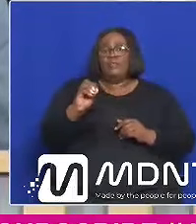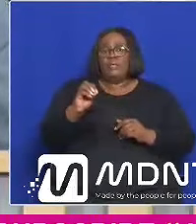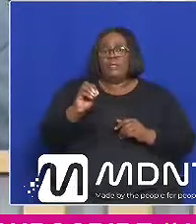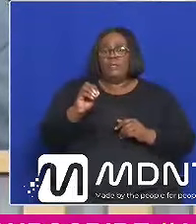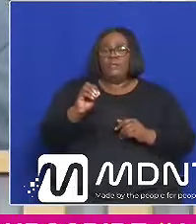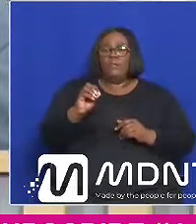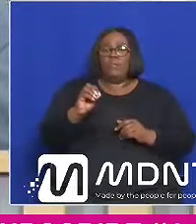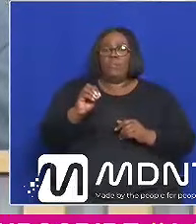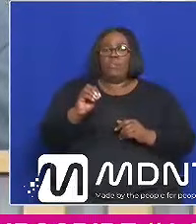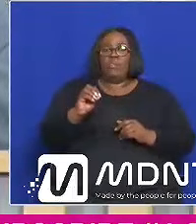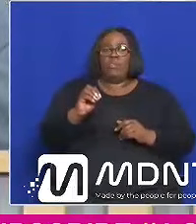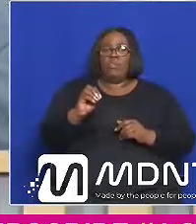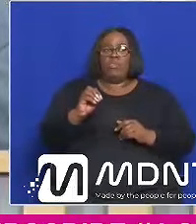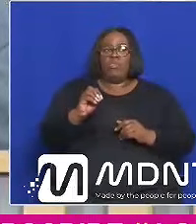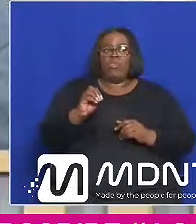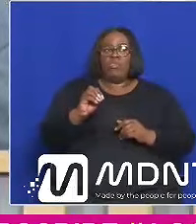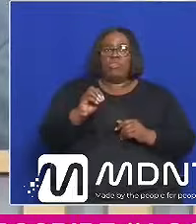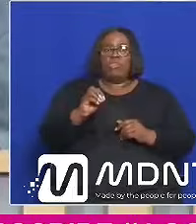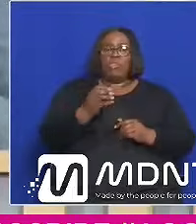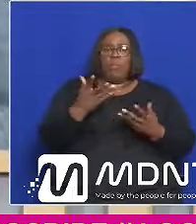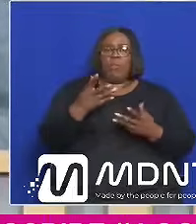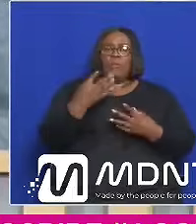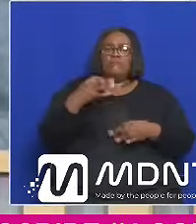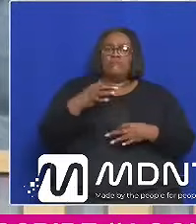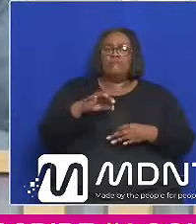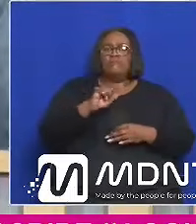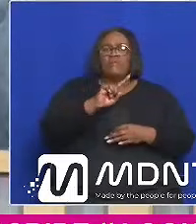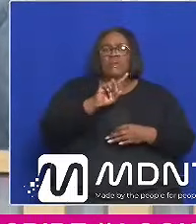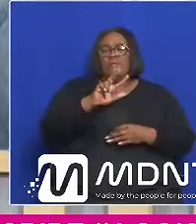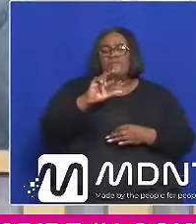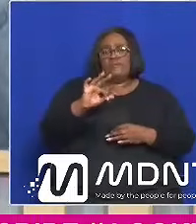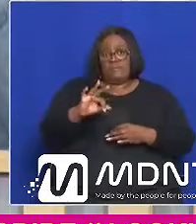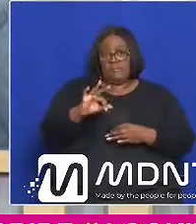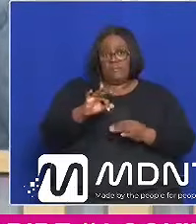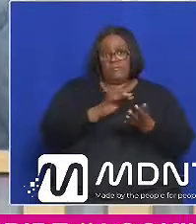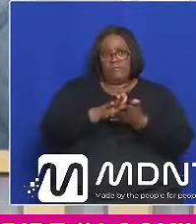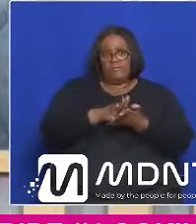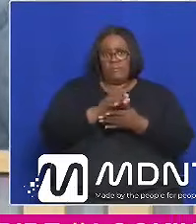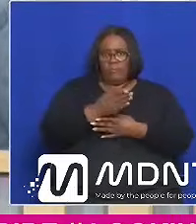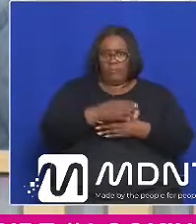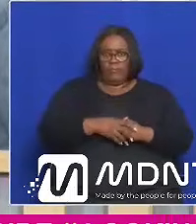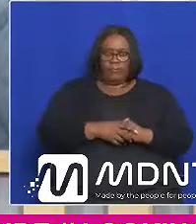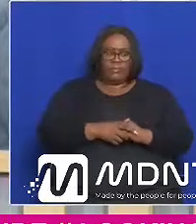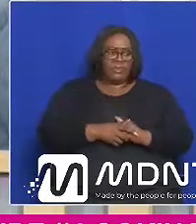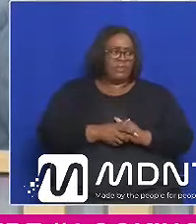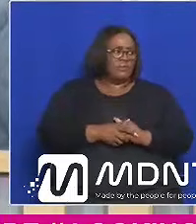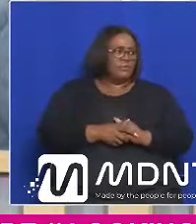is reproduced at page 183, printed at 183. And as you